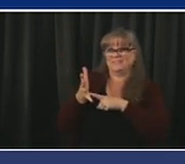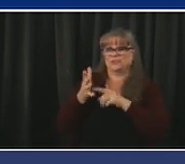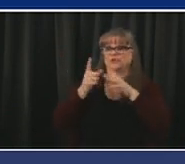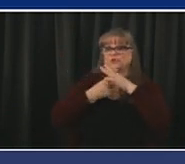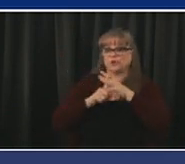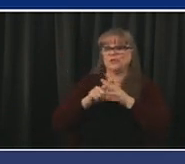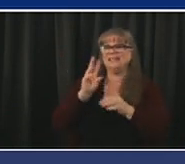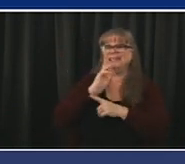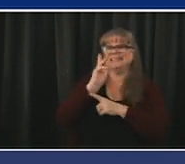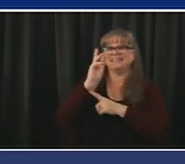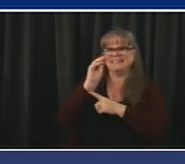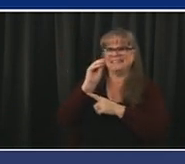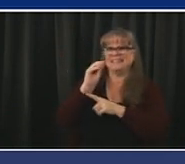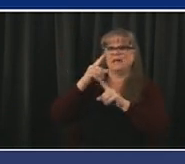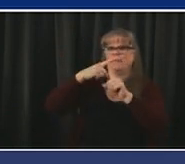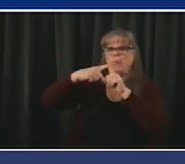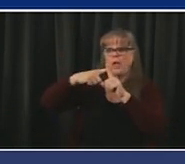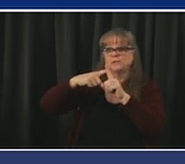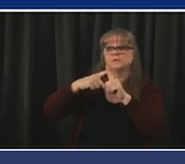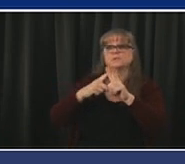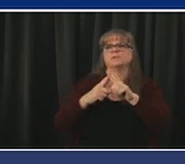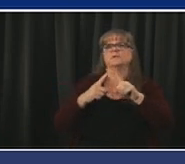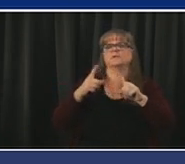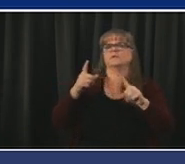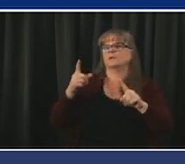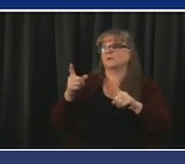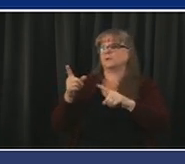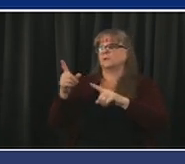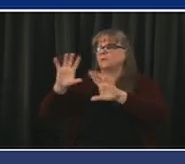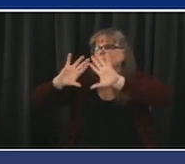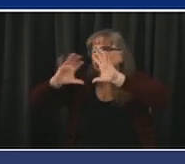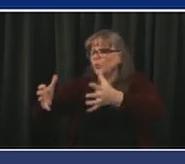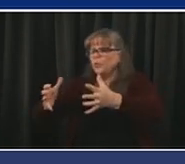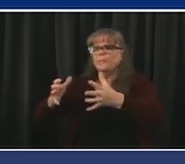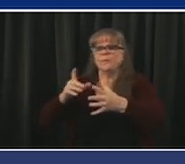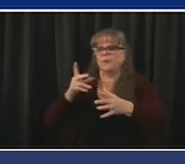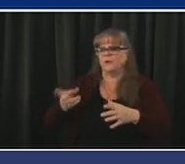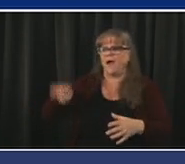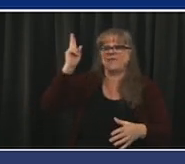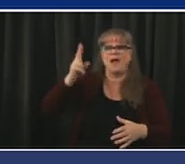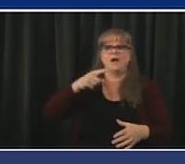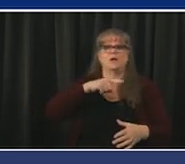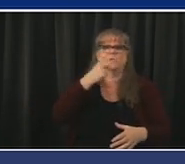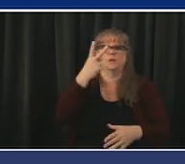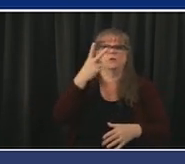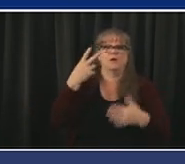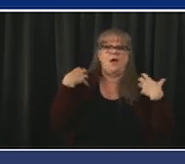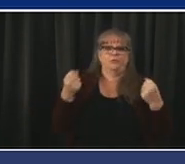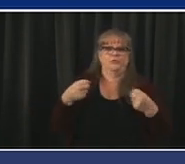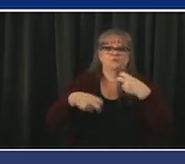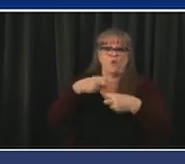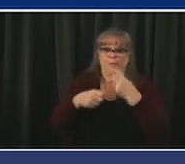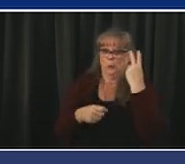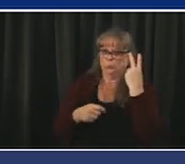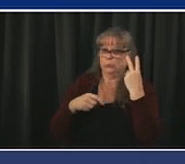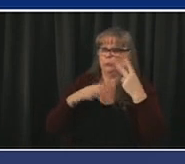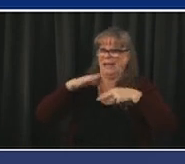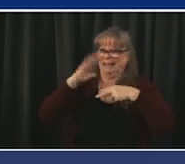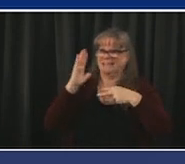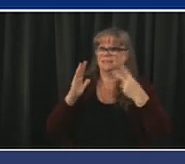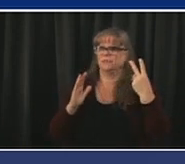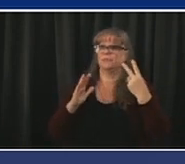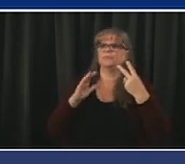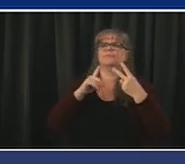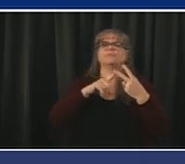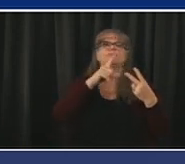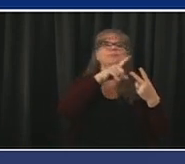2 comorbidities, some of the folks that work in the big food processing plants, and then around March 21st, rapidly going